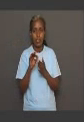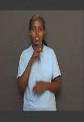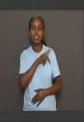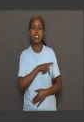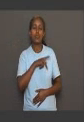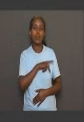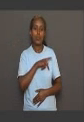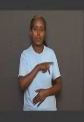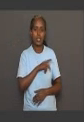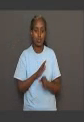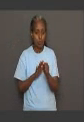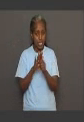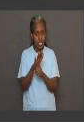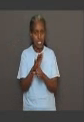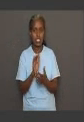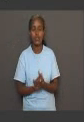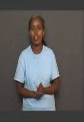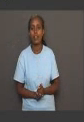property to be satisfied.